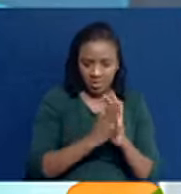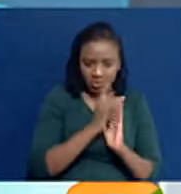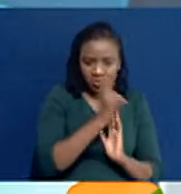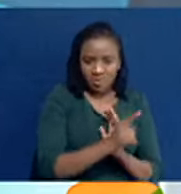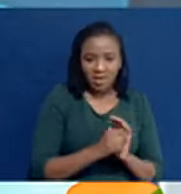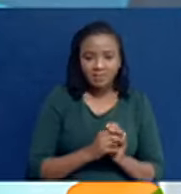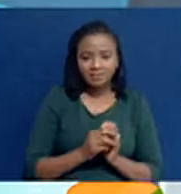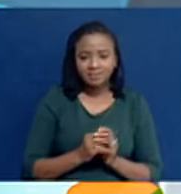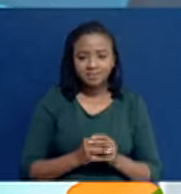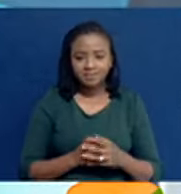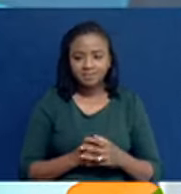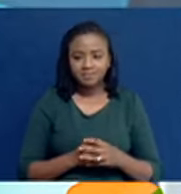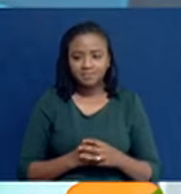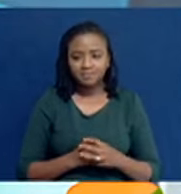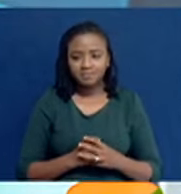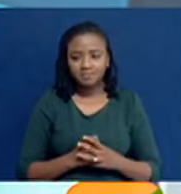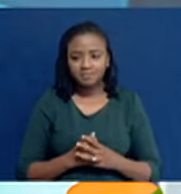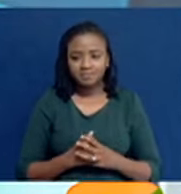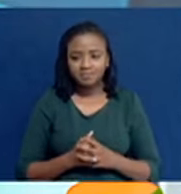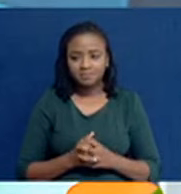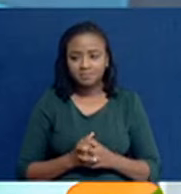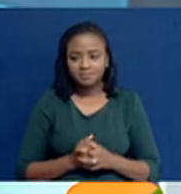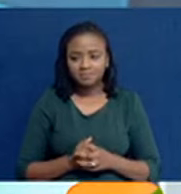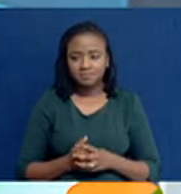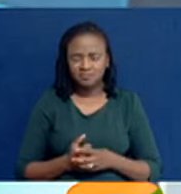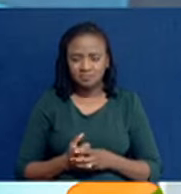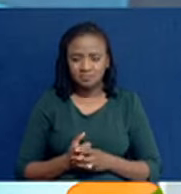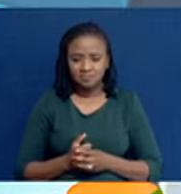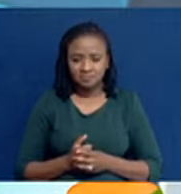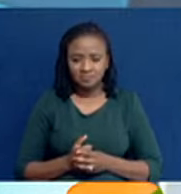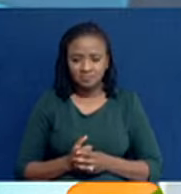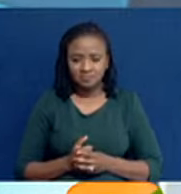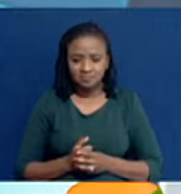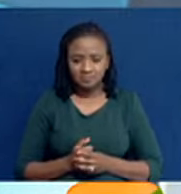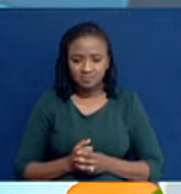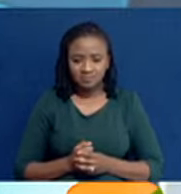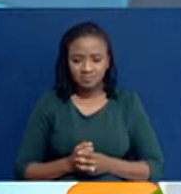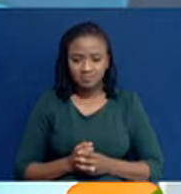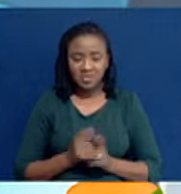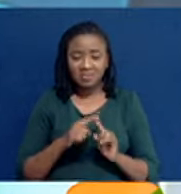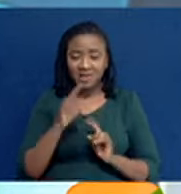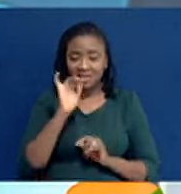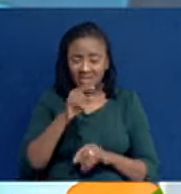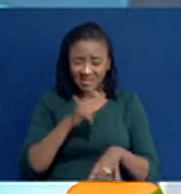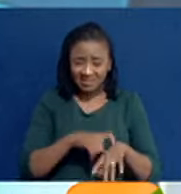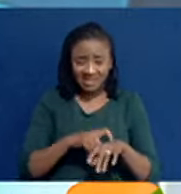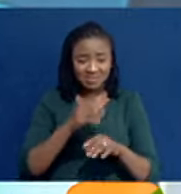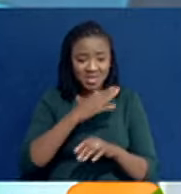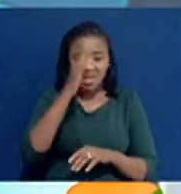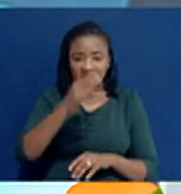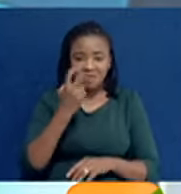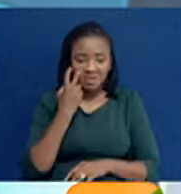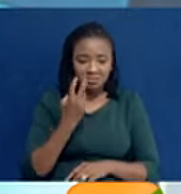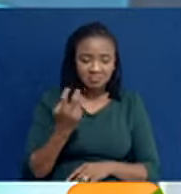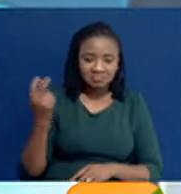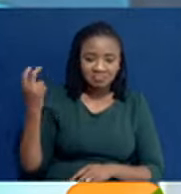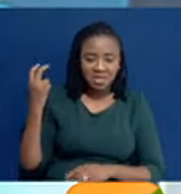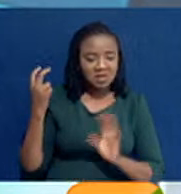and I will help her. And he never looked back. Wow. From then all the